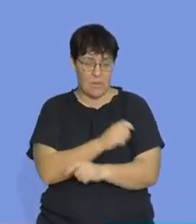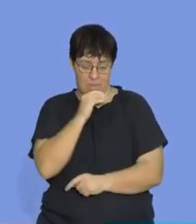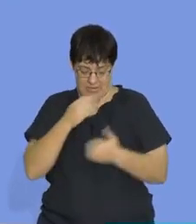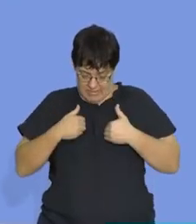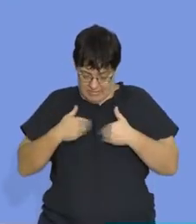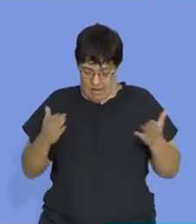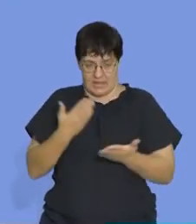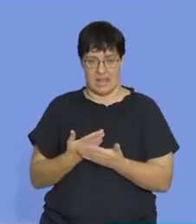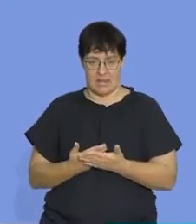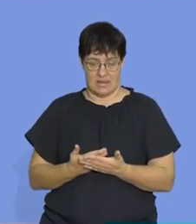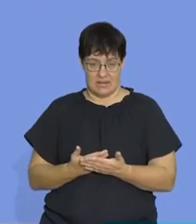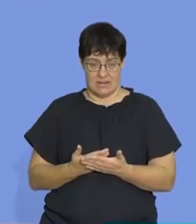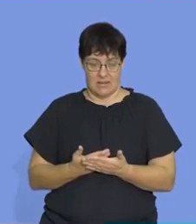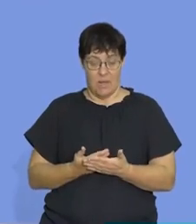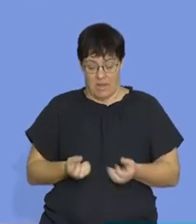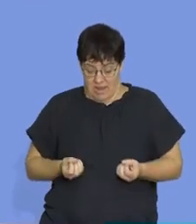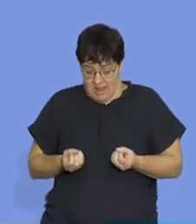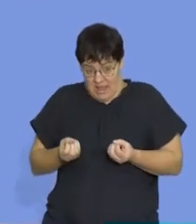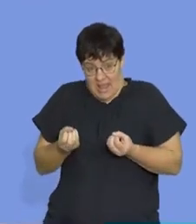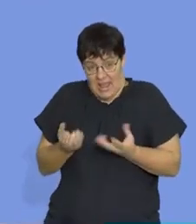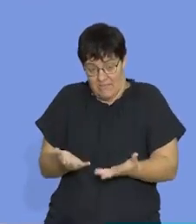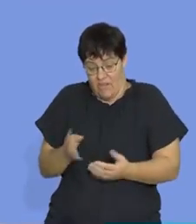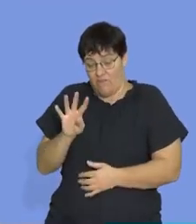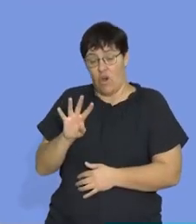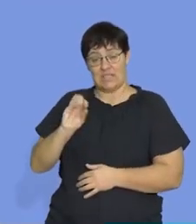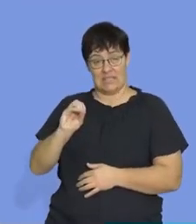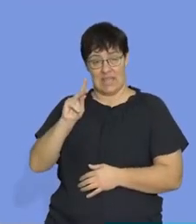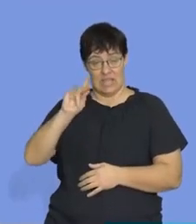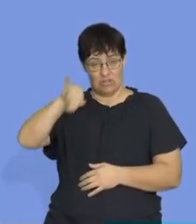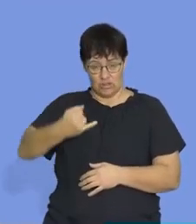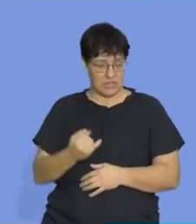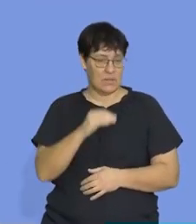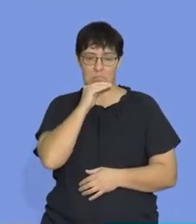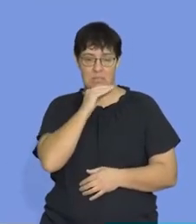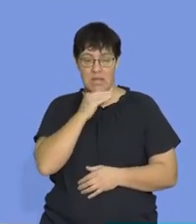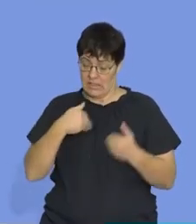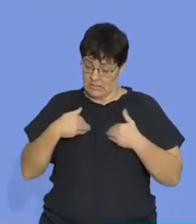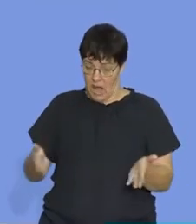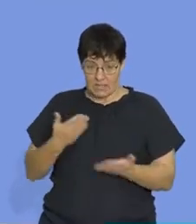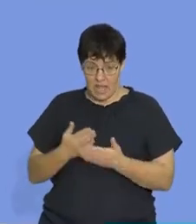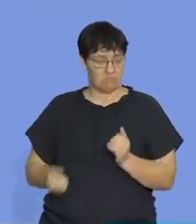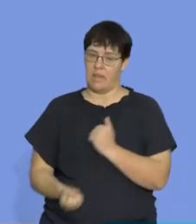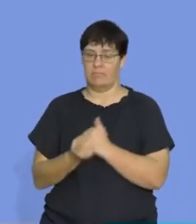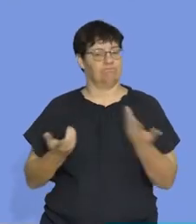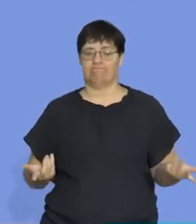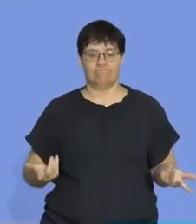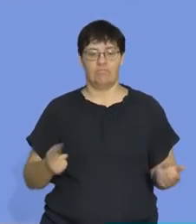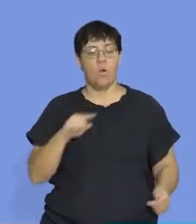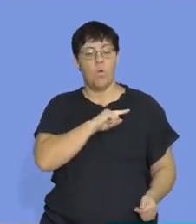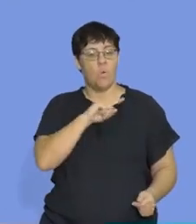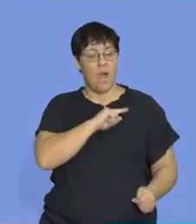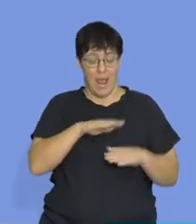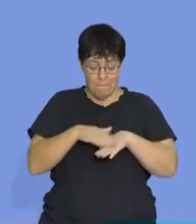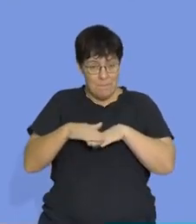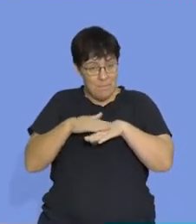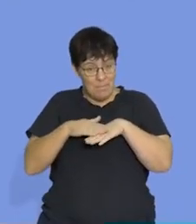Okay, so if we supply that reaction with 40 kilojoules, it certainly means that the reaction will not take place. Why? Because the minimum